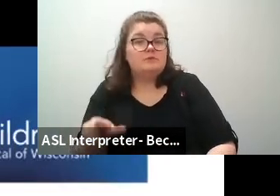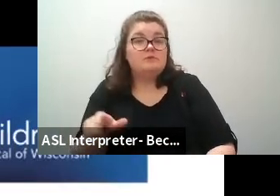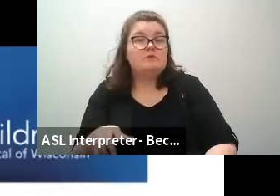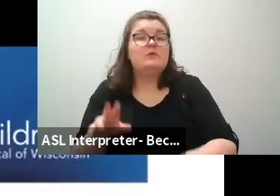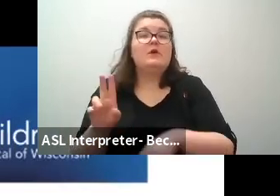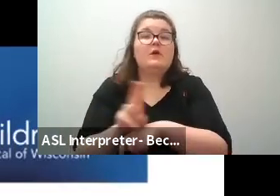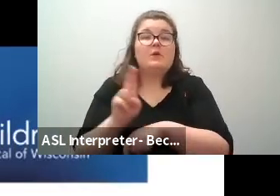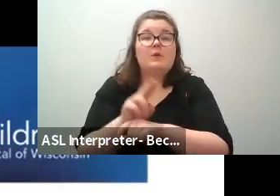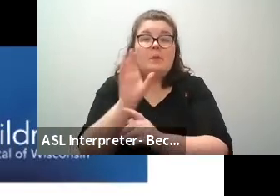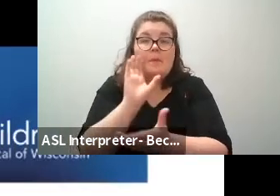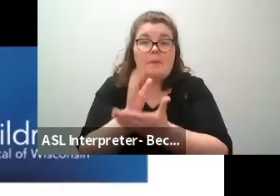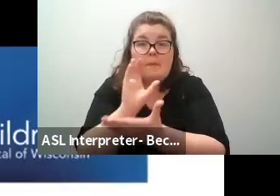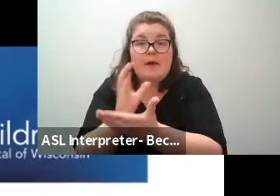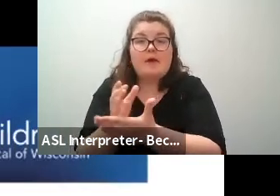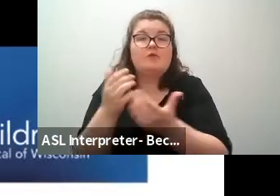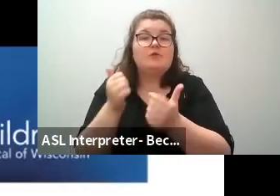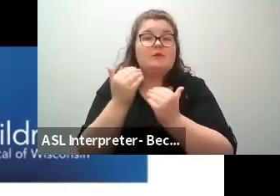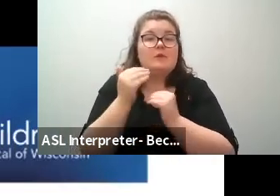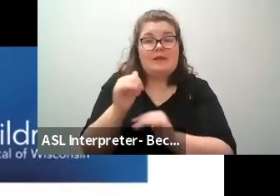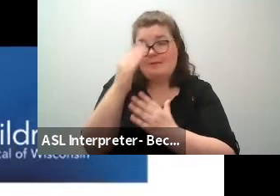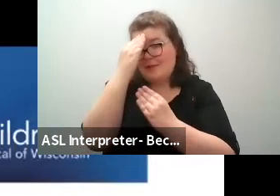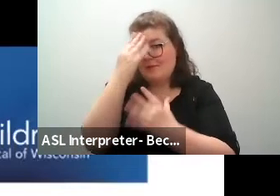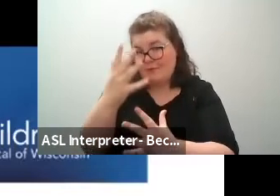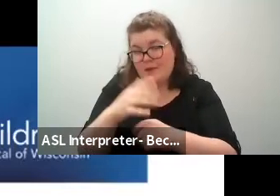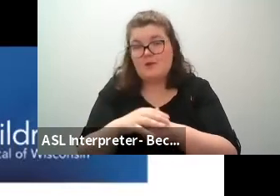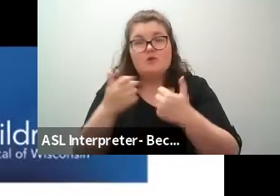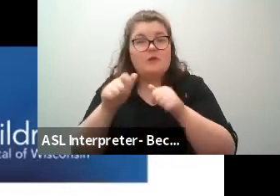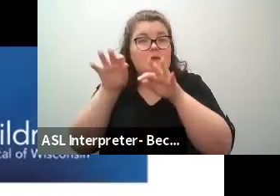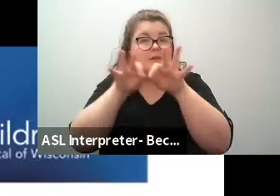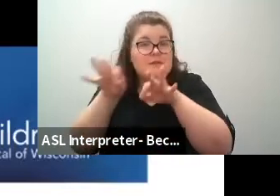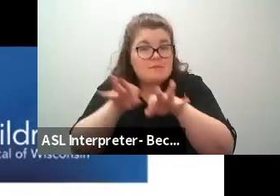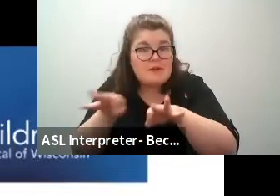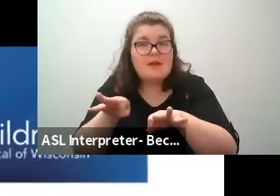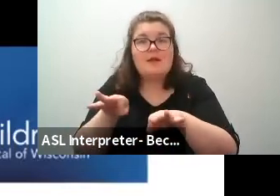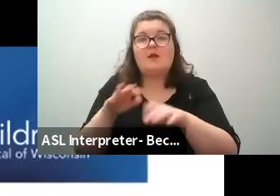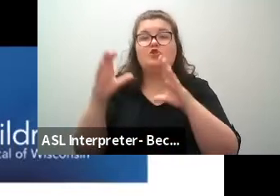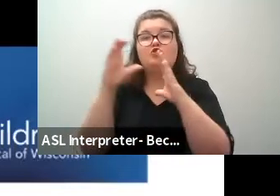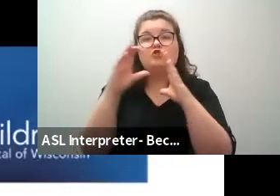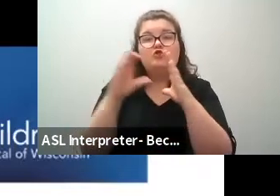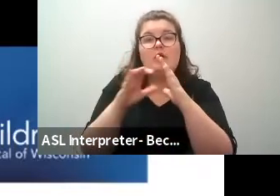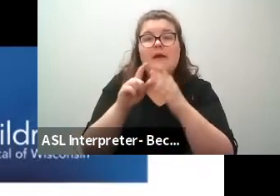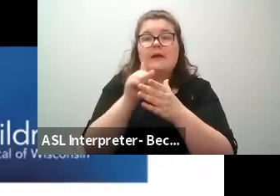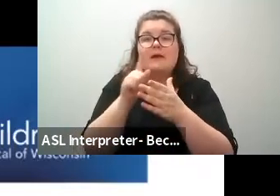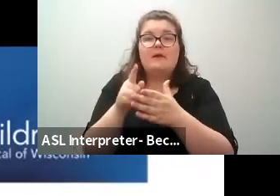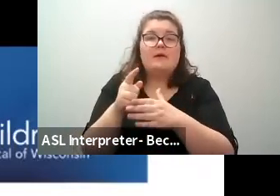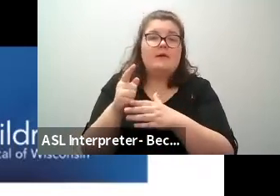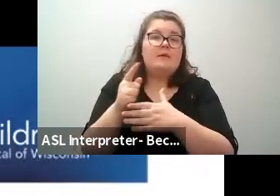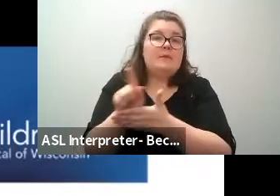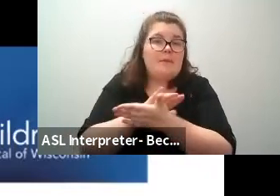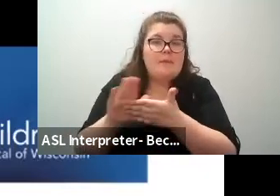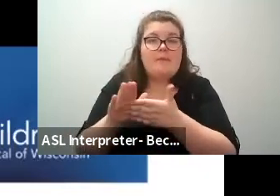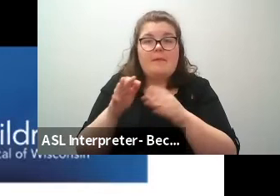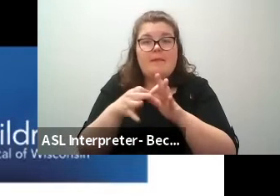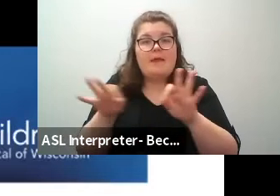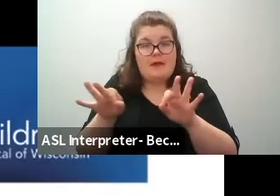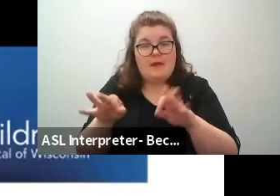limiting information, explicit and action-oriented instructions, chunking, plain language, white space. We did have these available